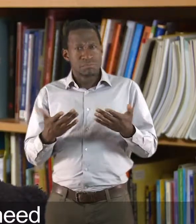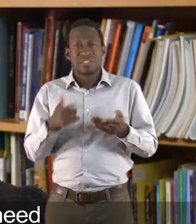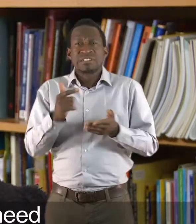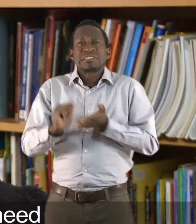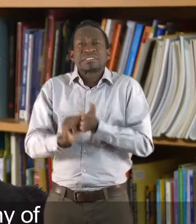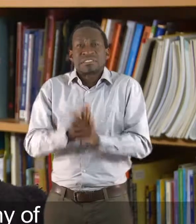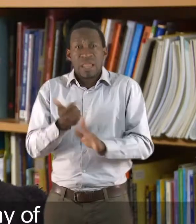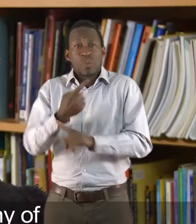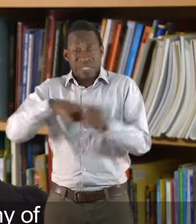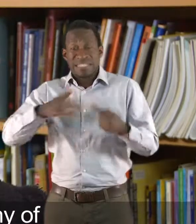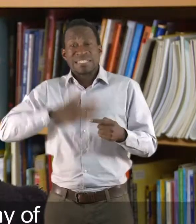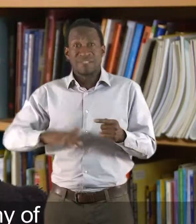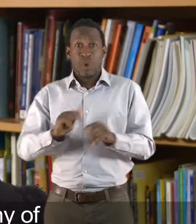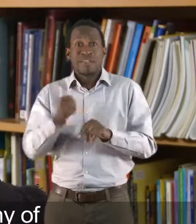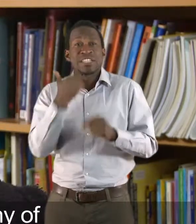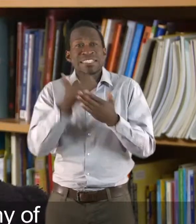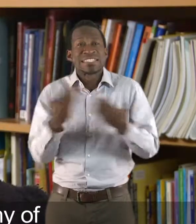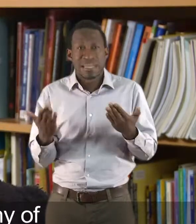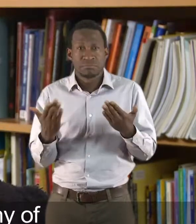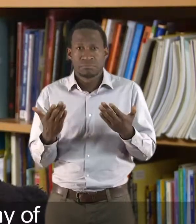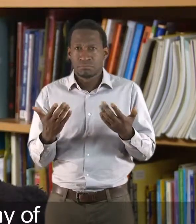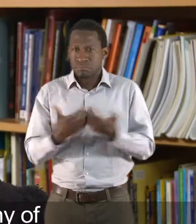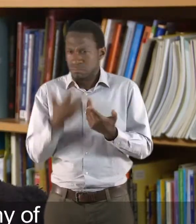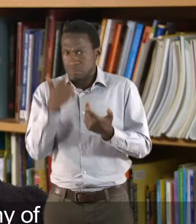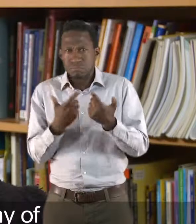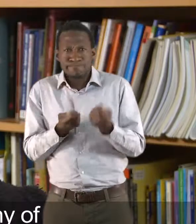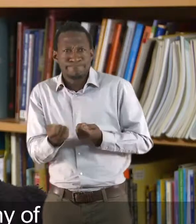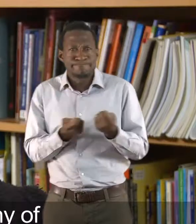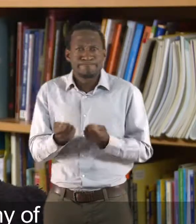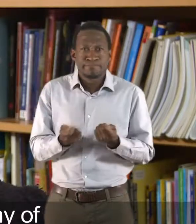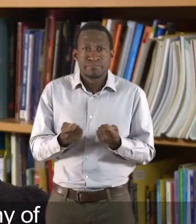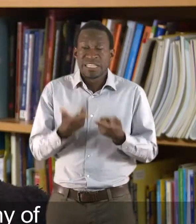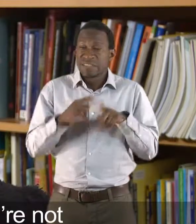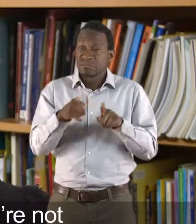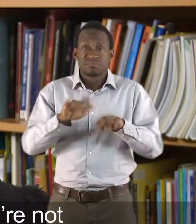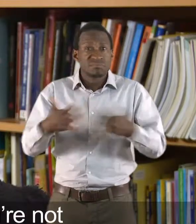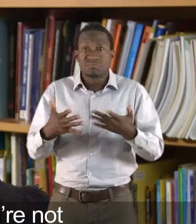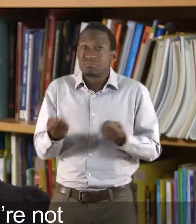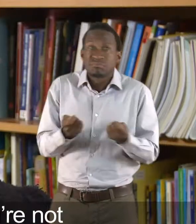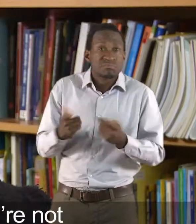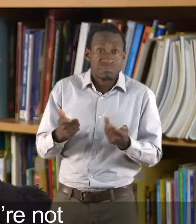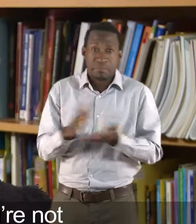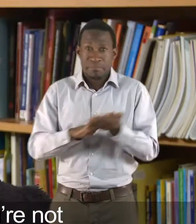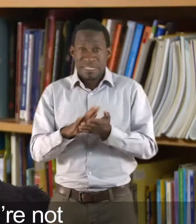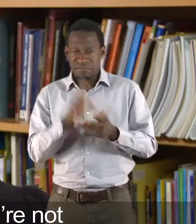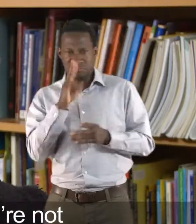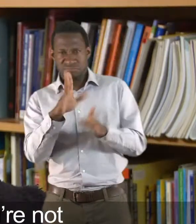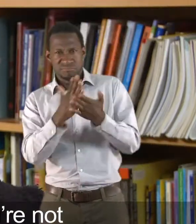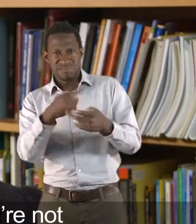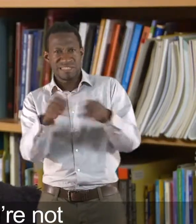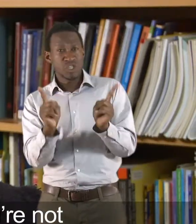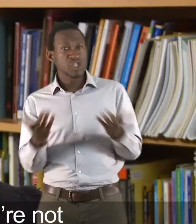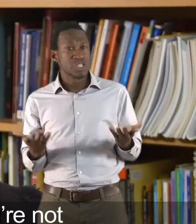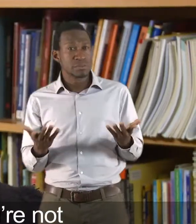cope. And if you don't develop many of those skills, you will be seen as different. You will be questioned that you're not